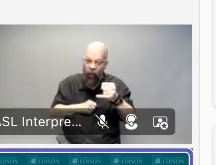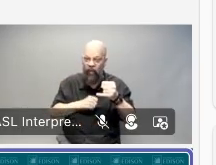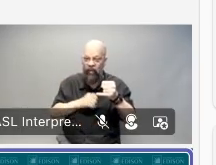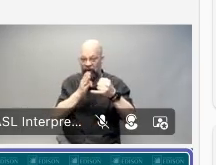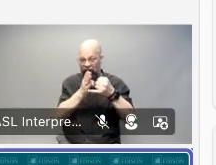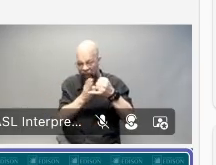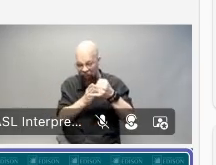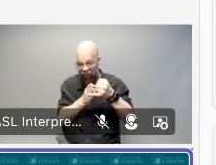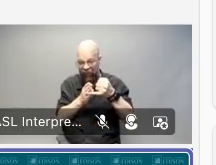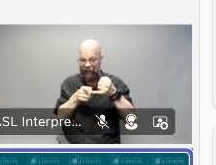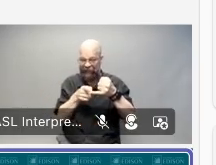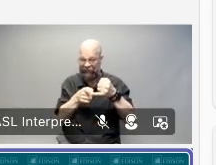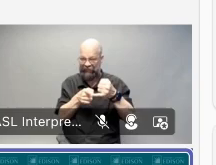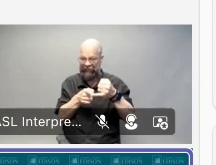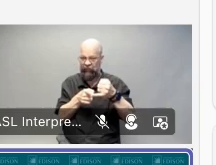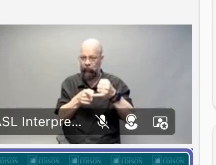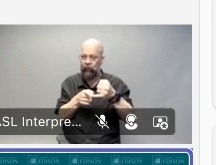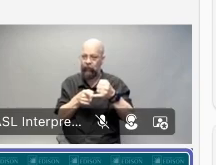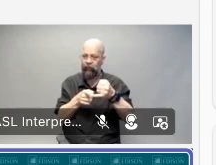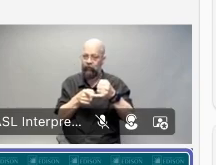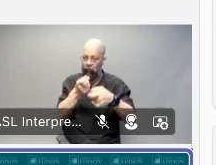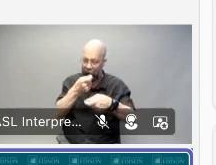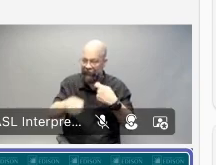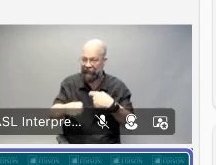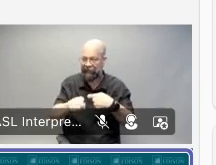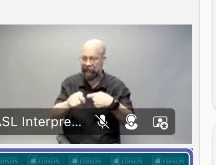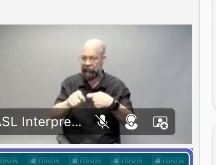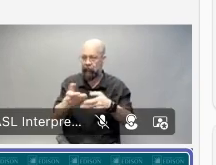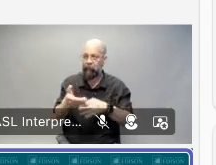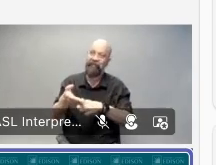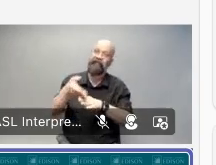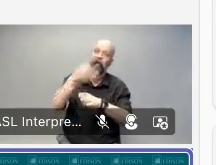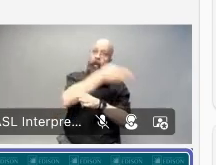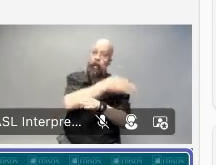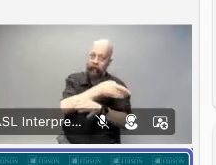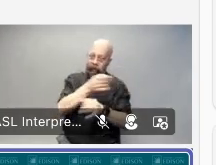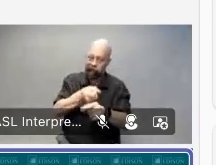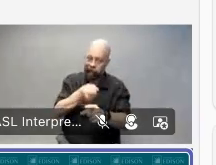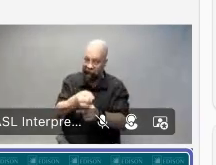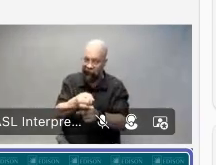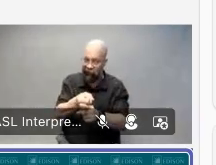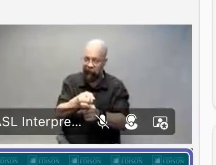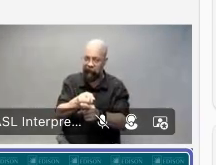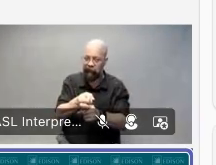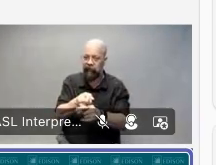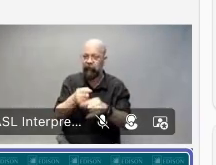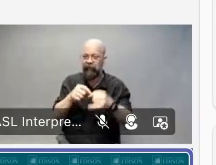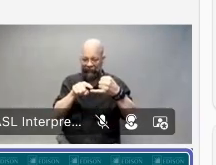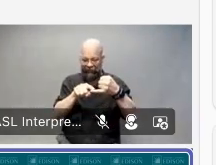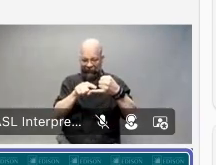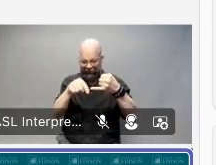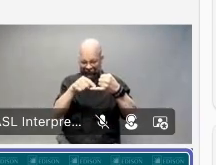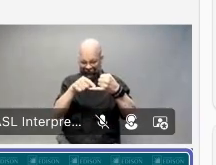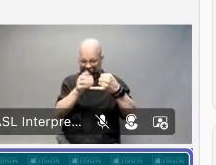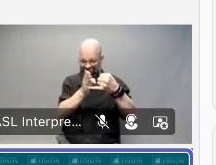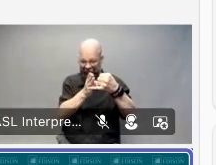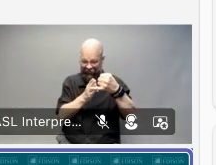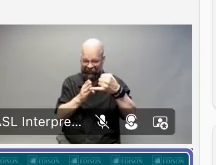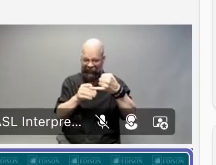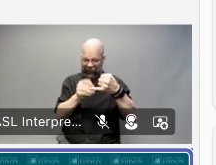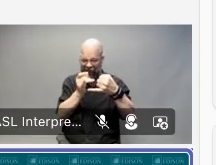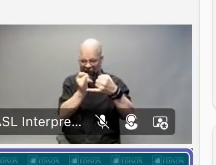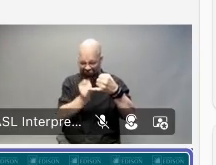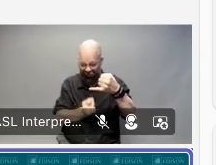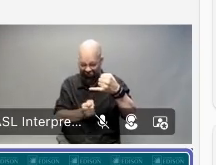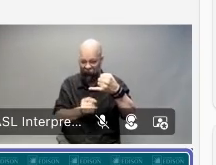object, and that reduces wildfire ignition risk. So we're doing that work where we're installing a shunt over existing splices to